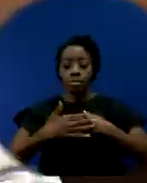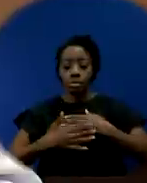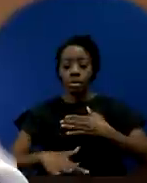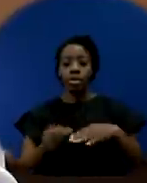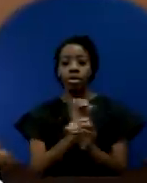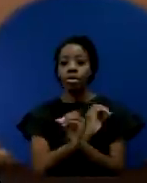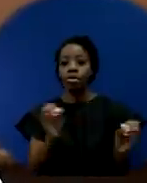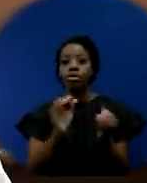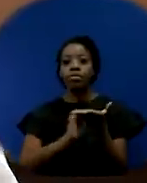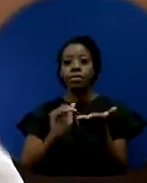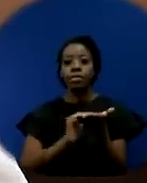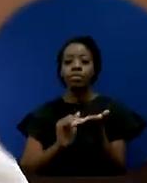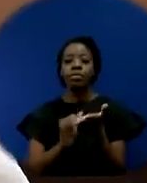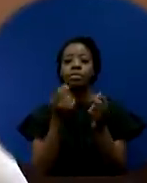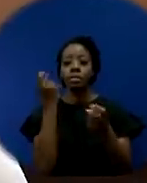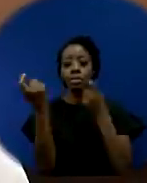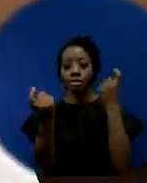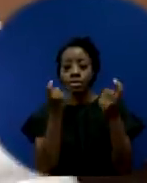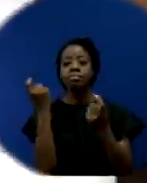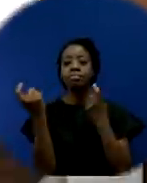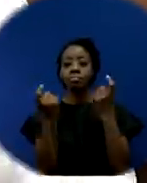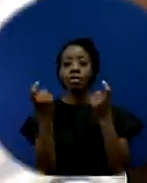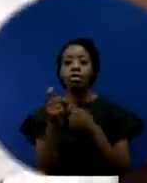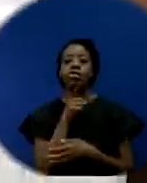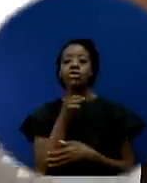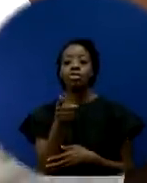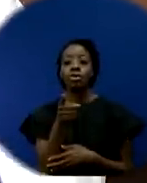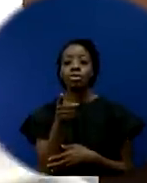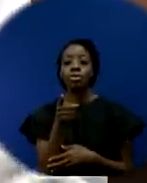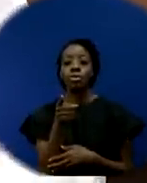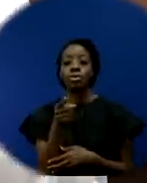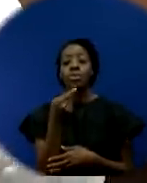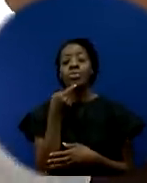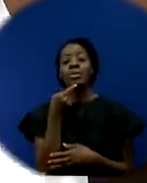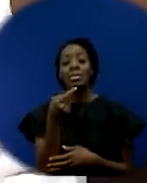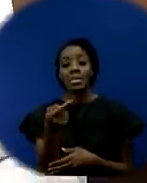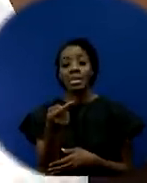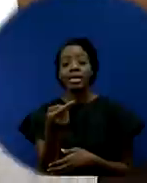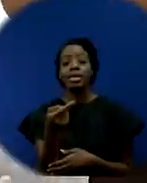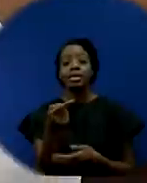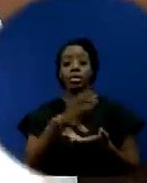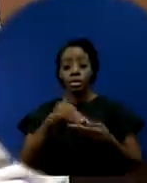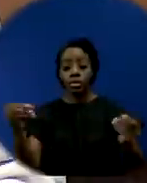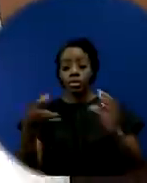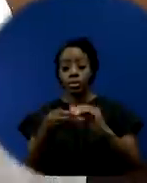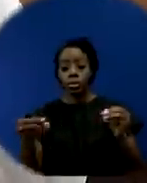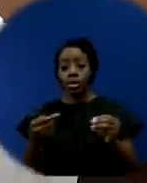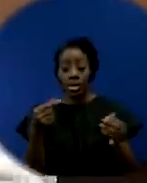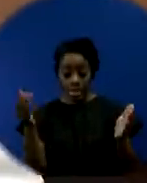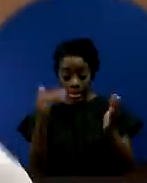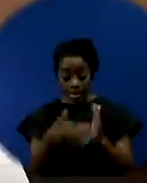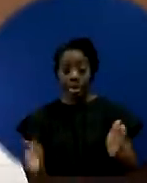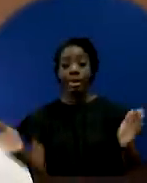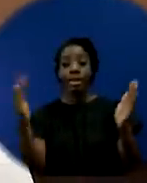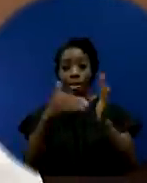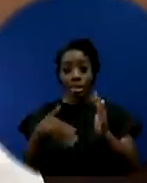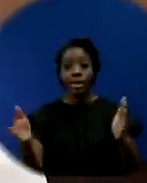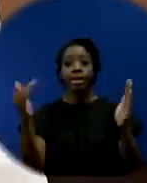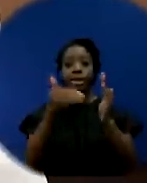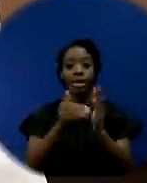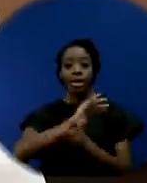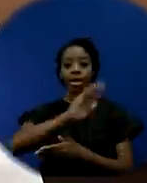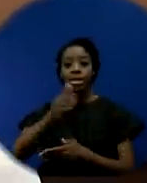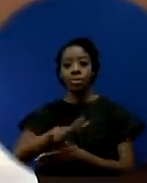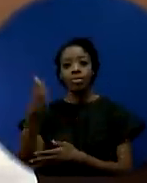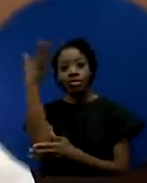no remission of sin. So we rehearse the same story over and over again so that we will never forget what you have done for